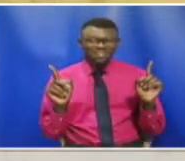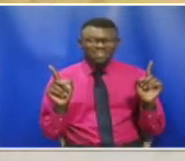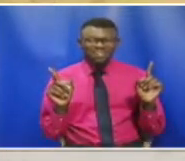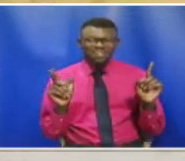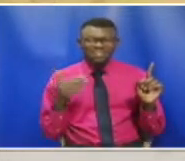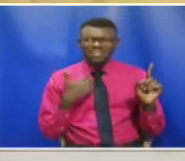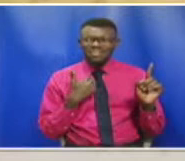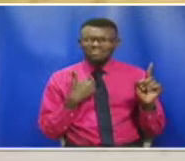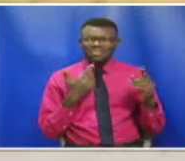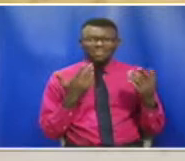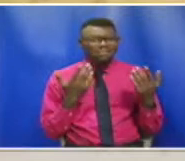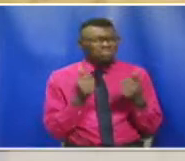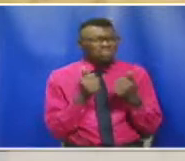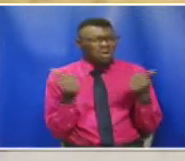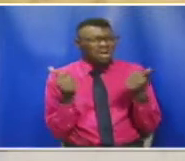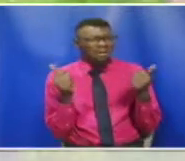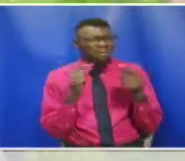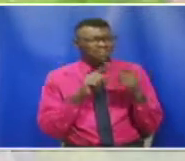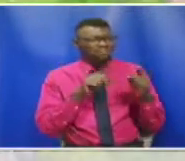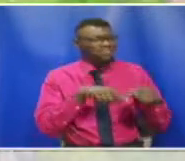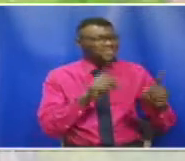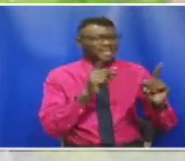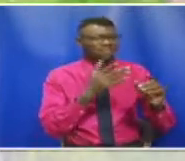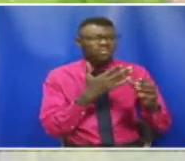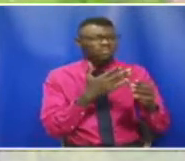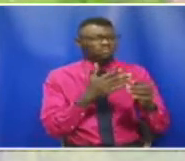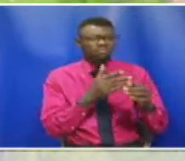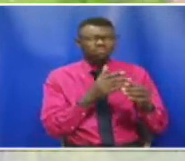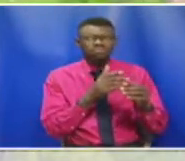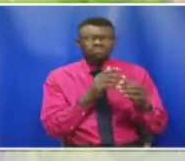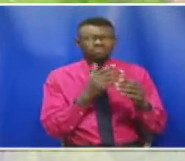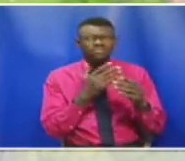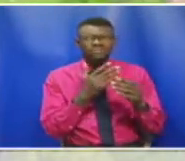sikuwa na hii shida ni mtu alinifanyia.